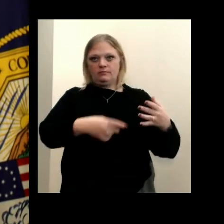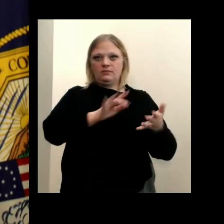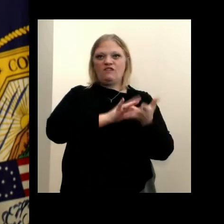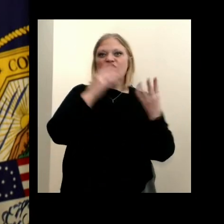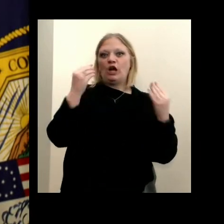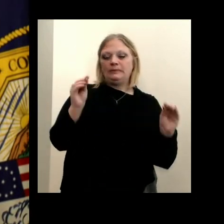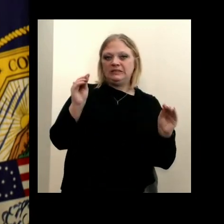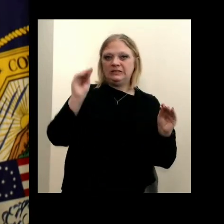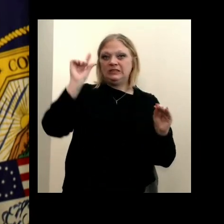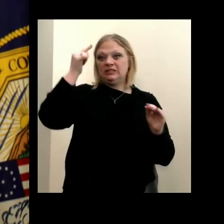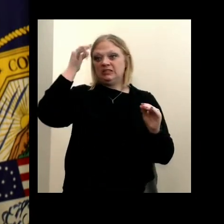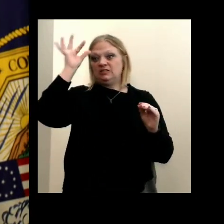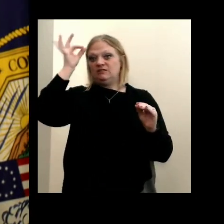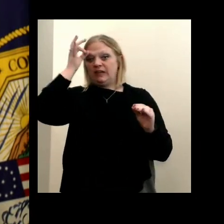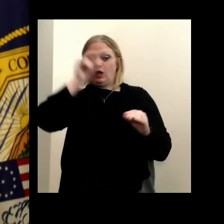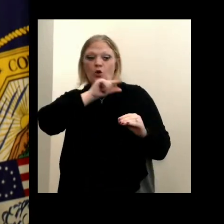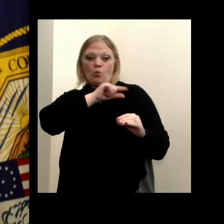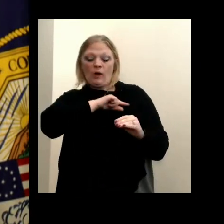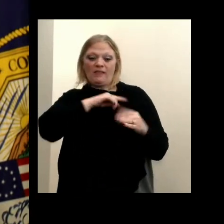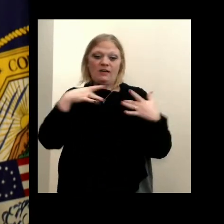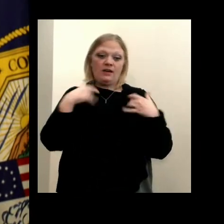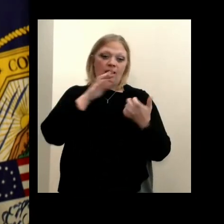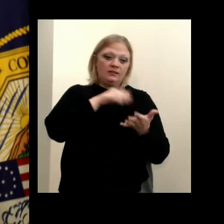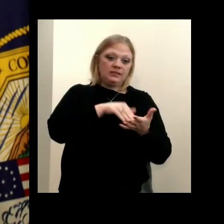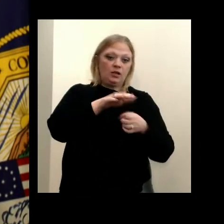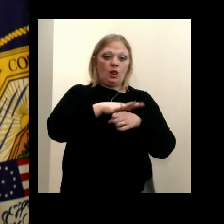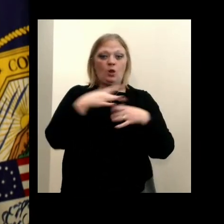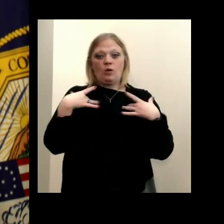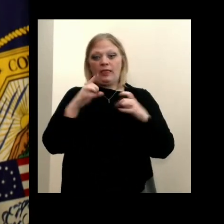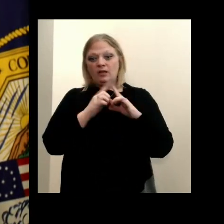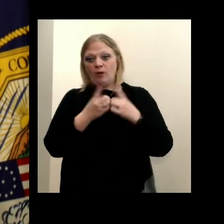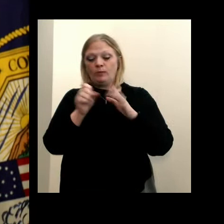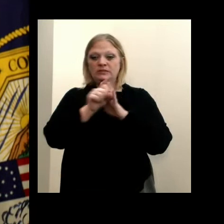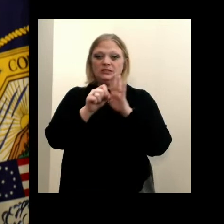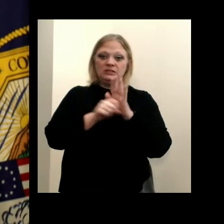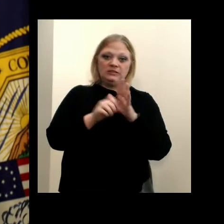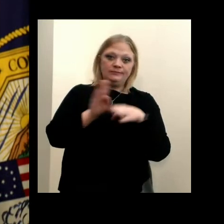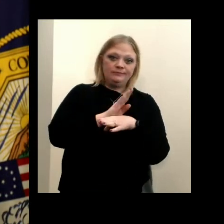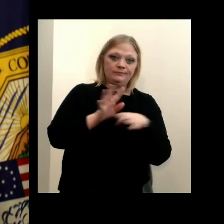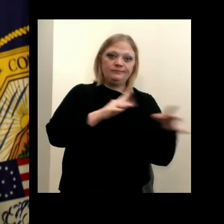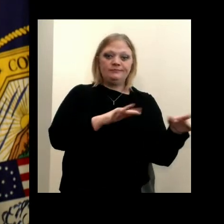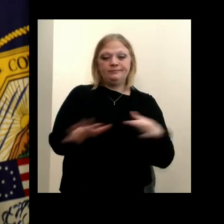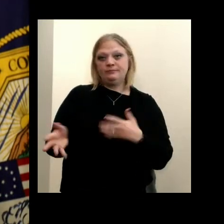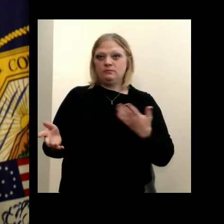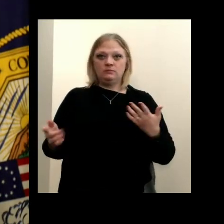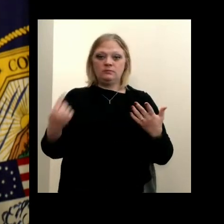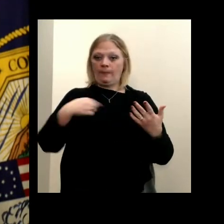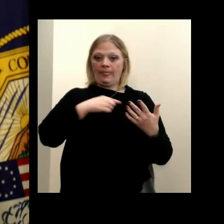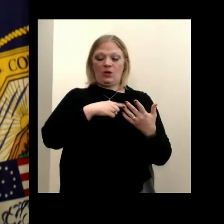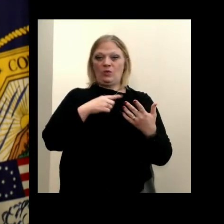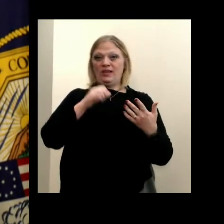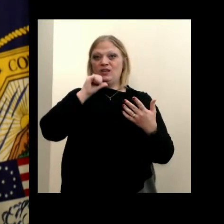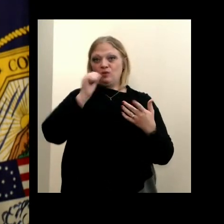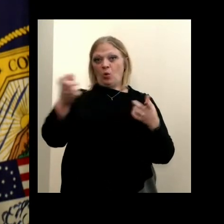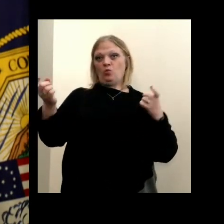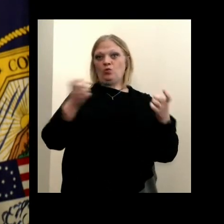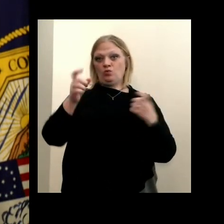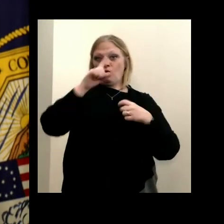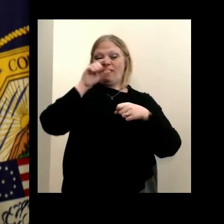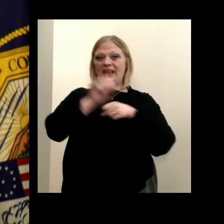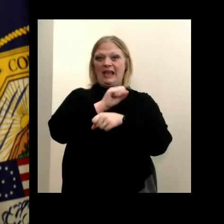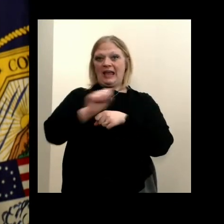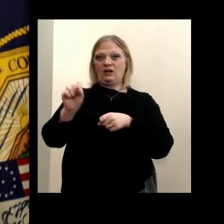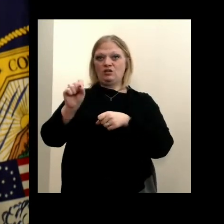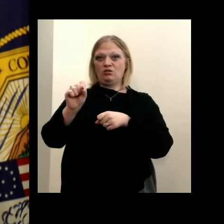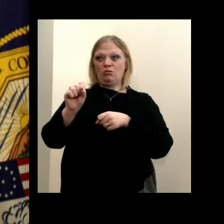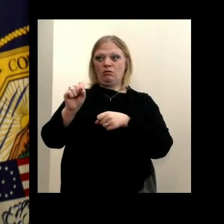federally qualified health centers, the hospitals, the local health departments, the state sites. We're not in control of the actual allocation. We just get